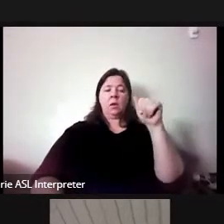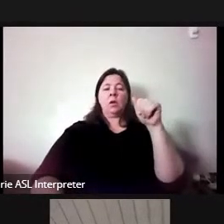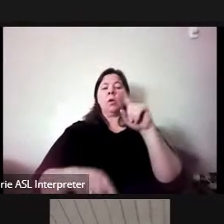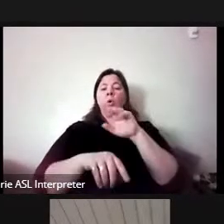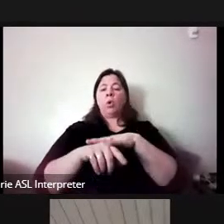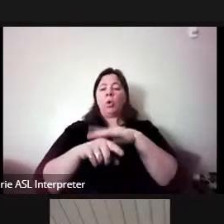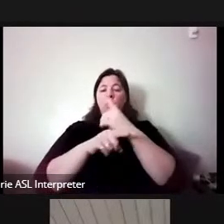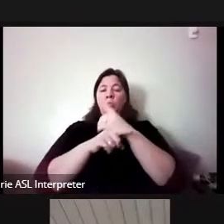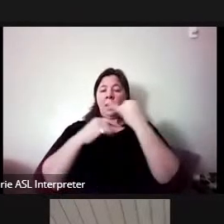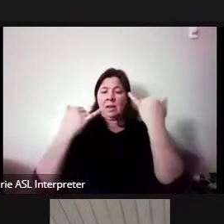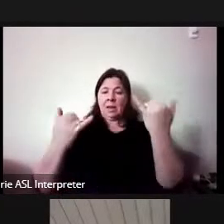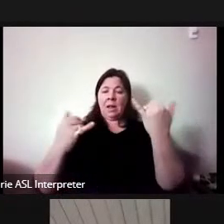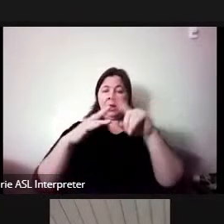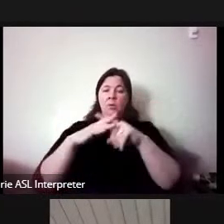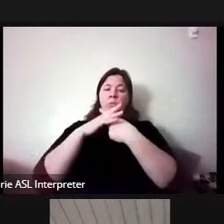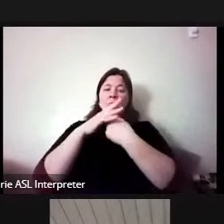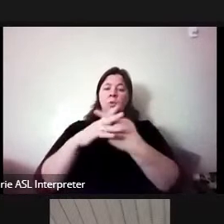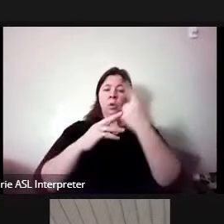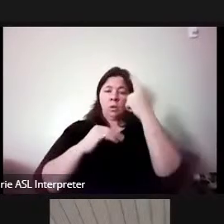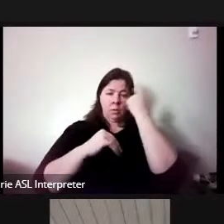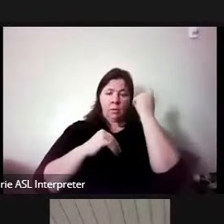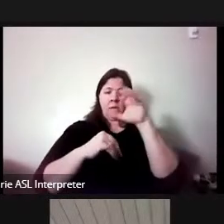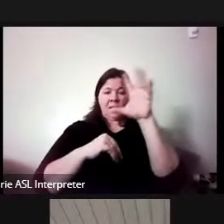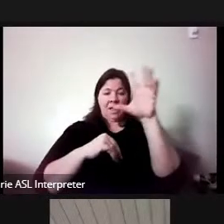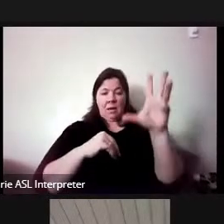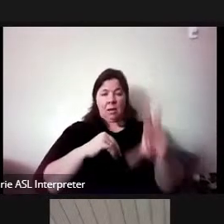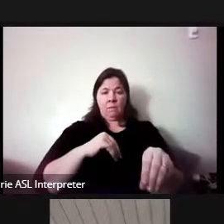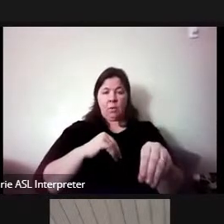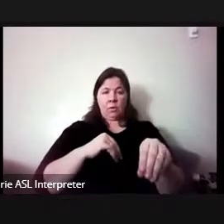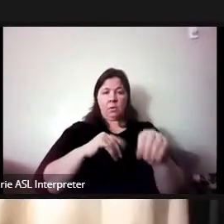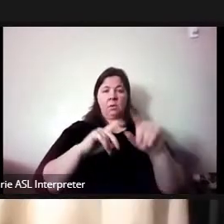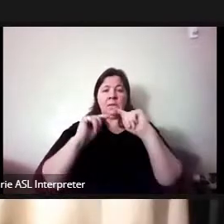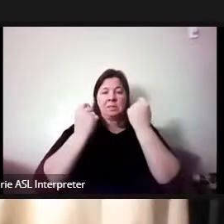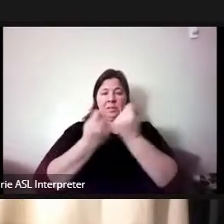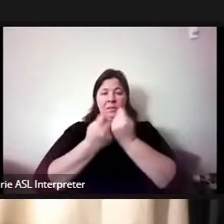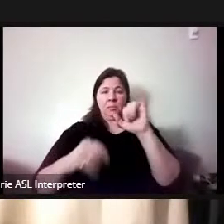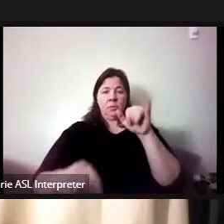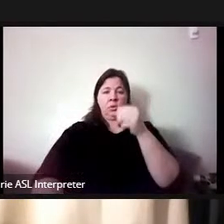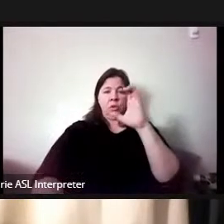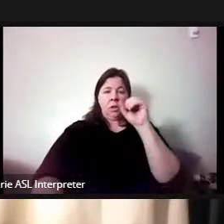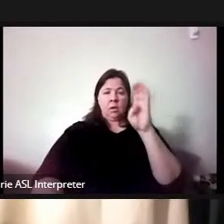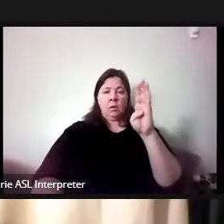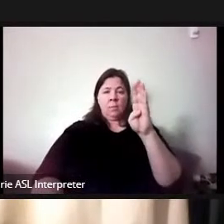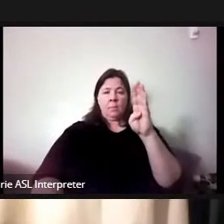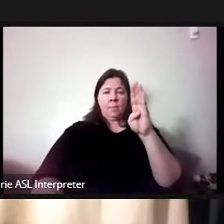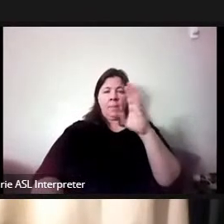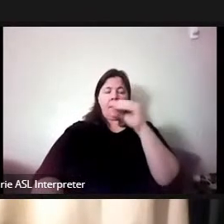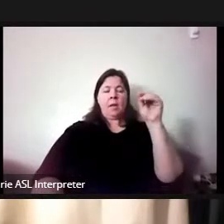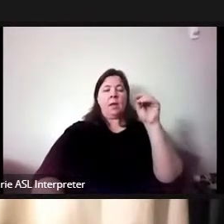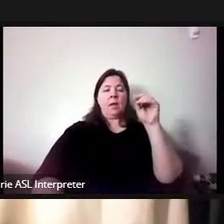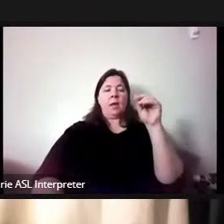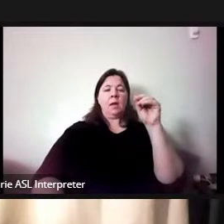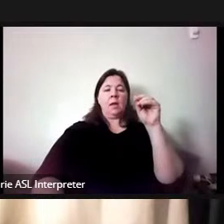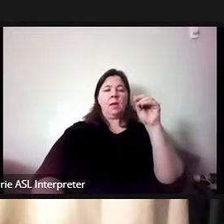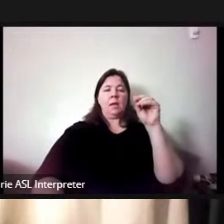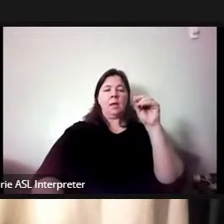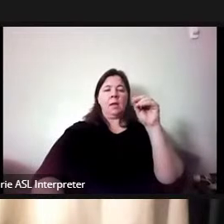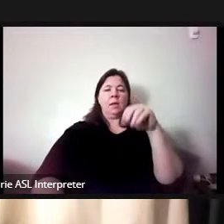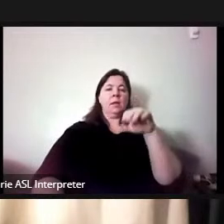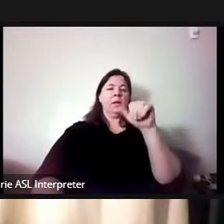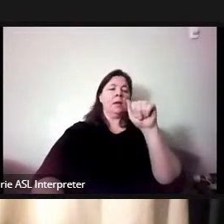because of our African team, Jacob and Lady Anastasia in